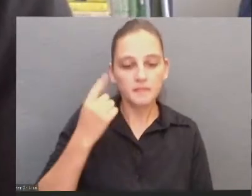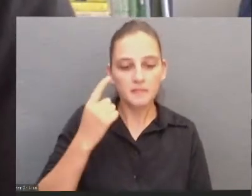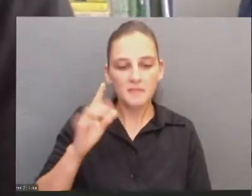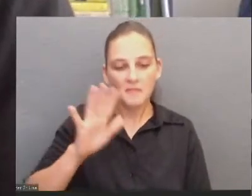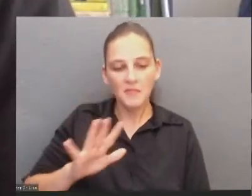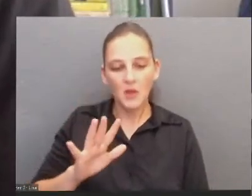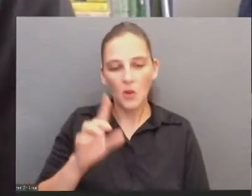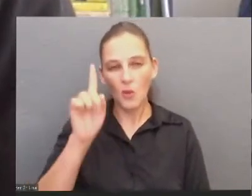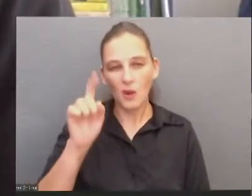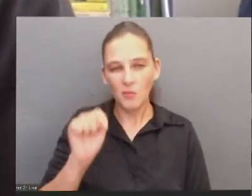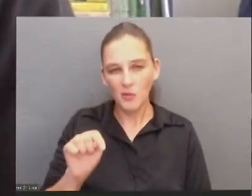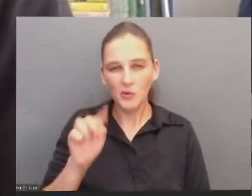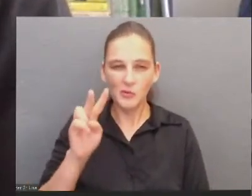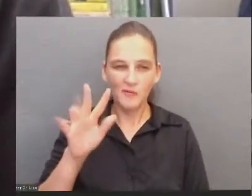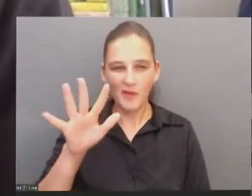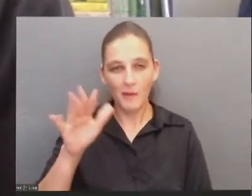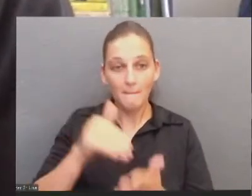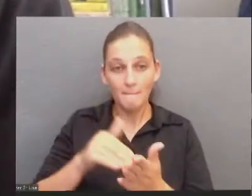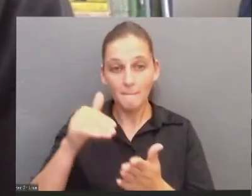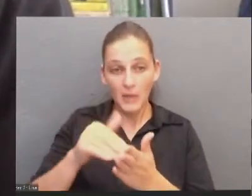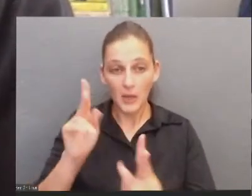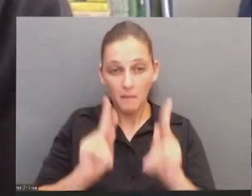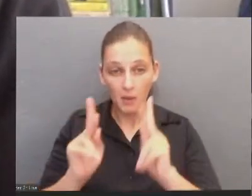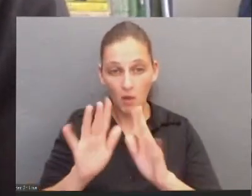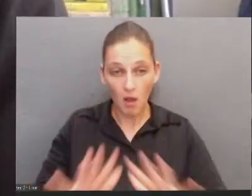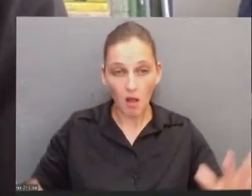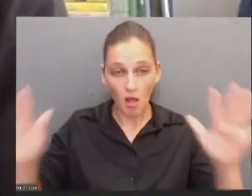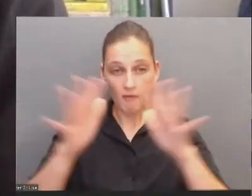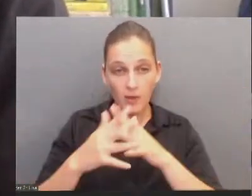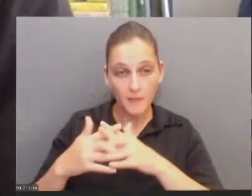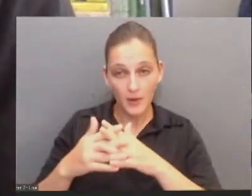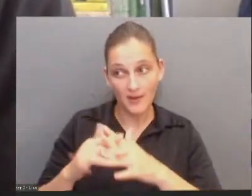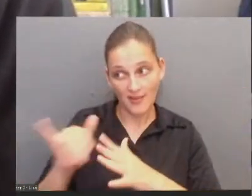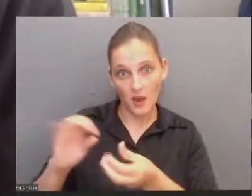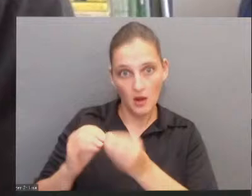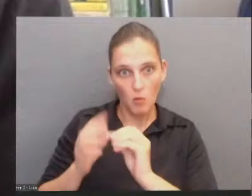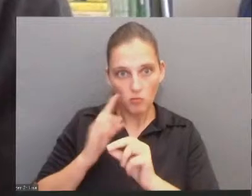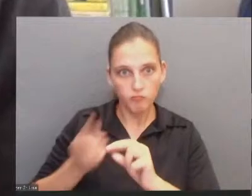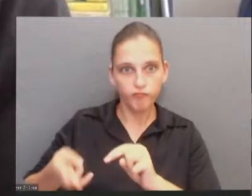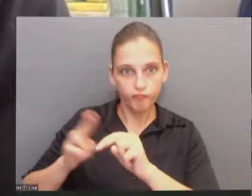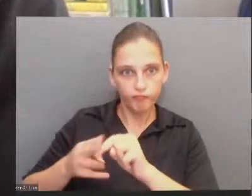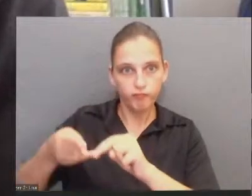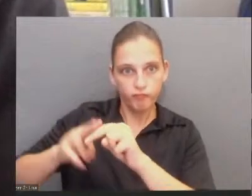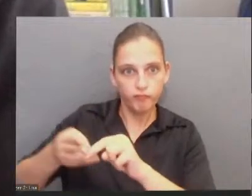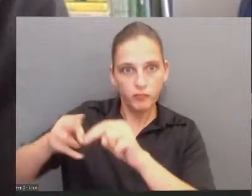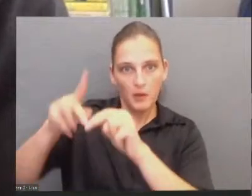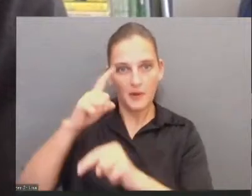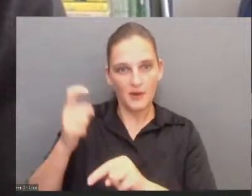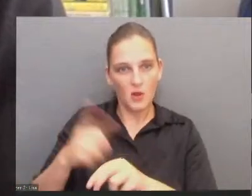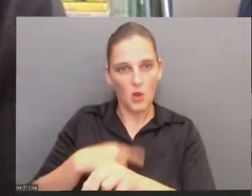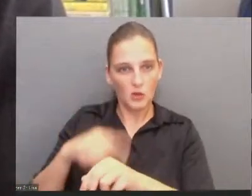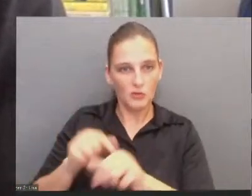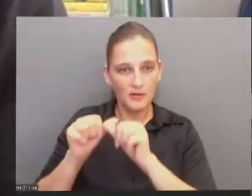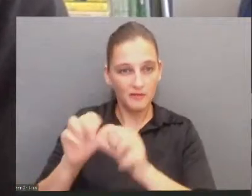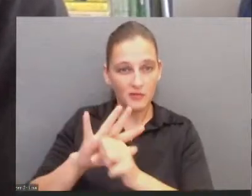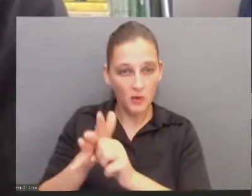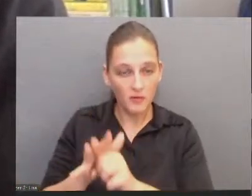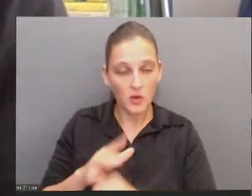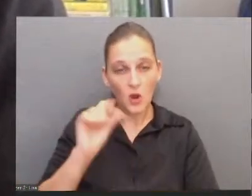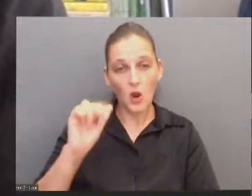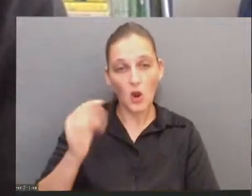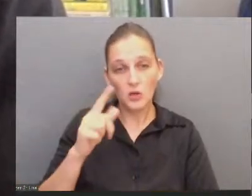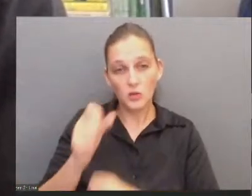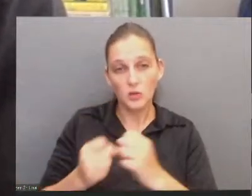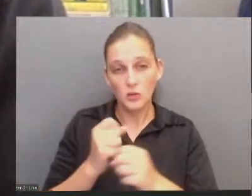million in the United States with ME. The number is growing because of long COVID. In August of 2021, the New England Journal of Medicine published